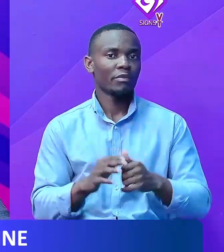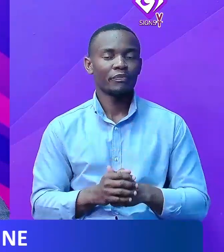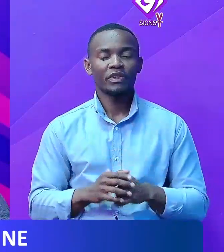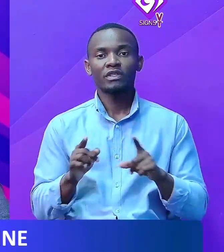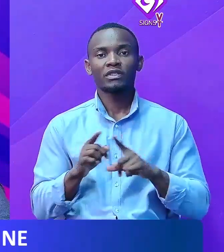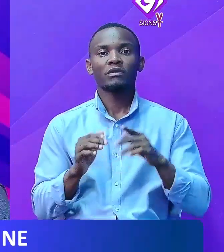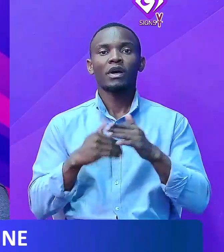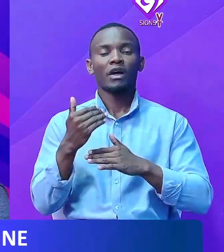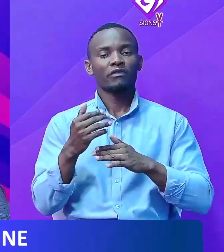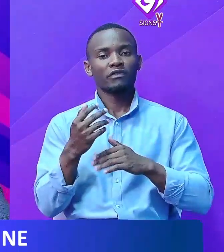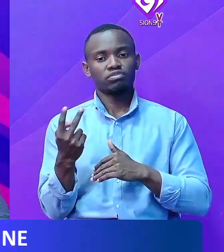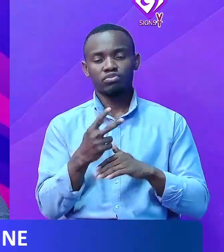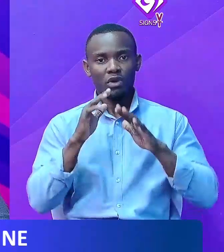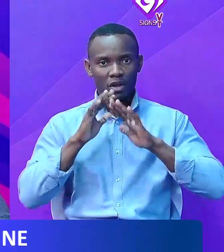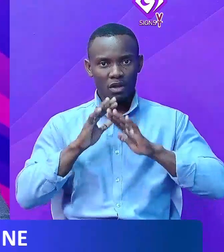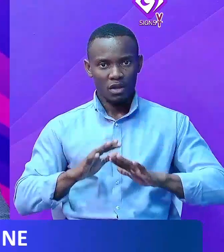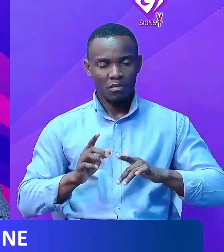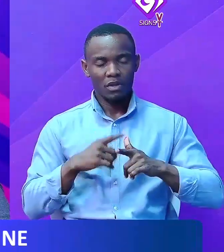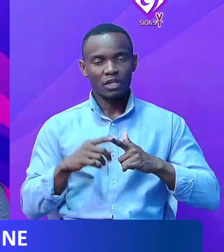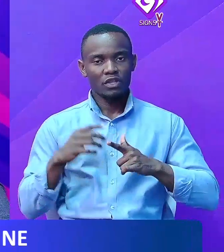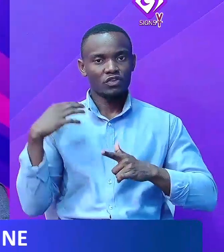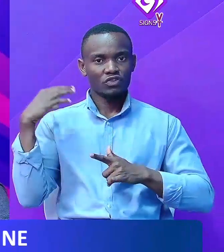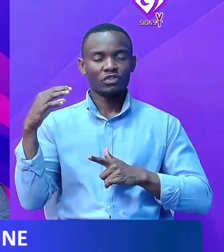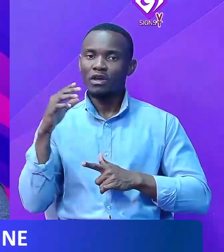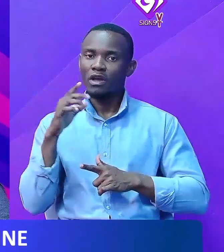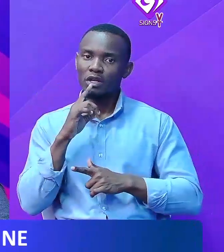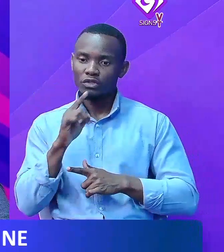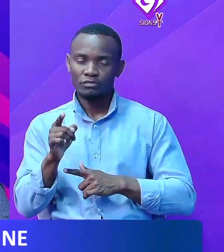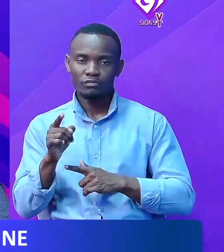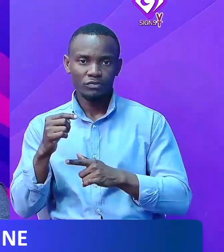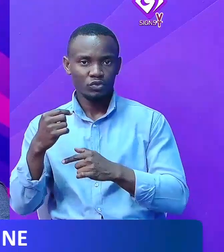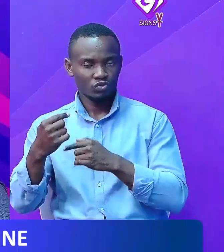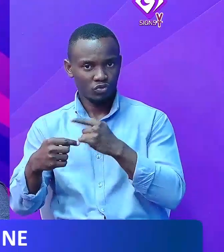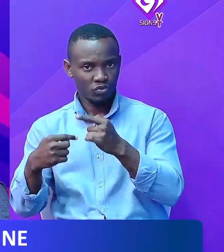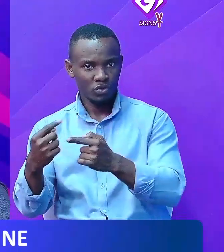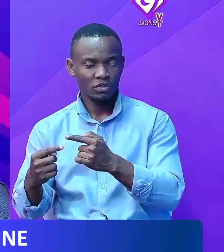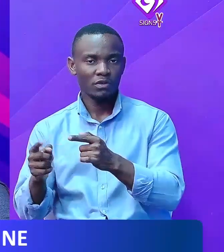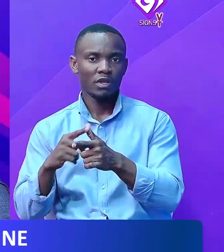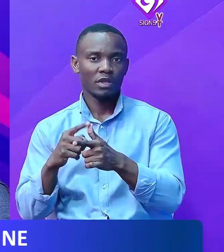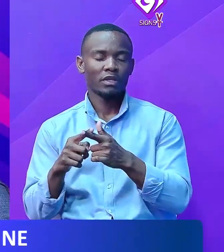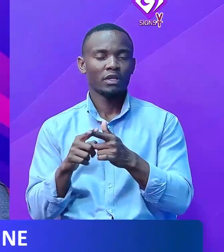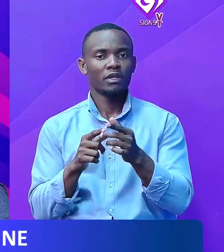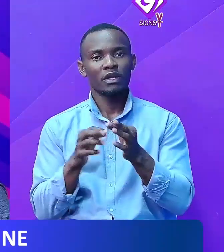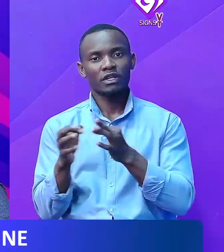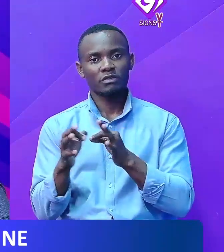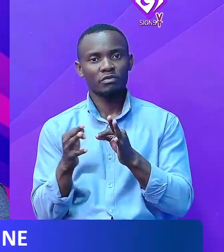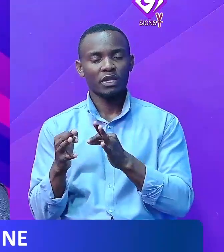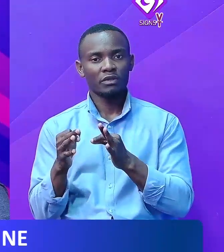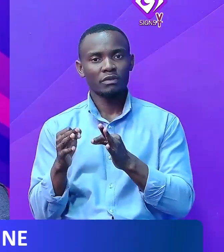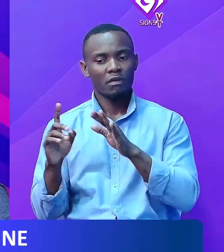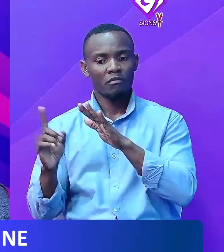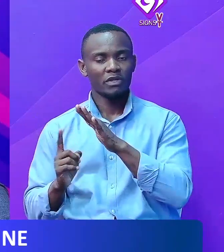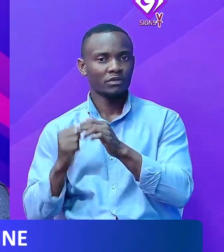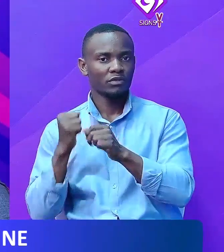restoring order, the chair directed Duale to proceed and table his statement on the steps the ministry was taking to address the